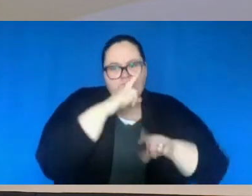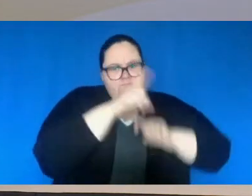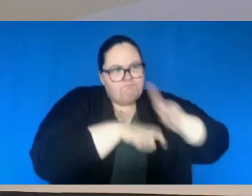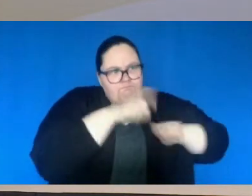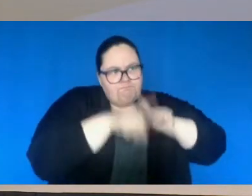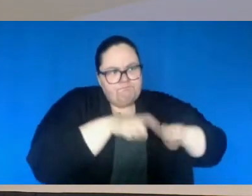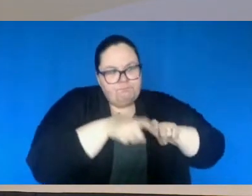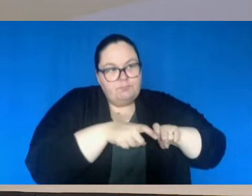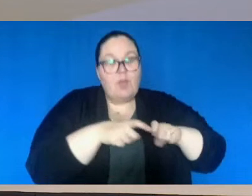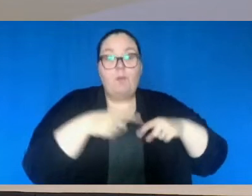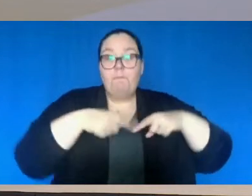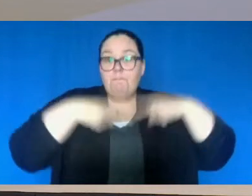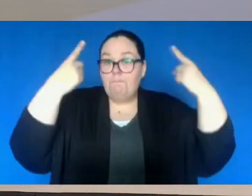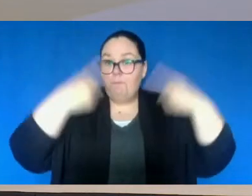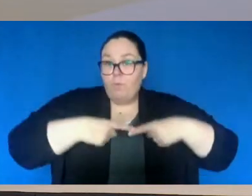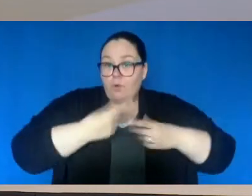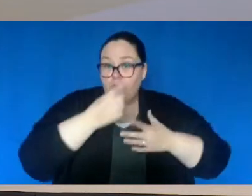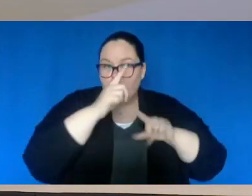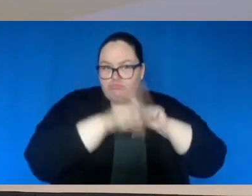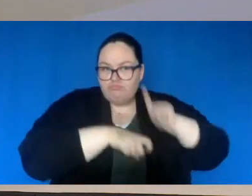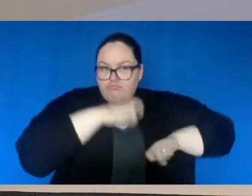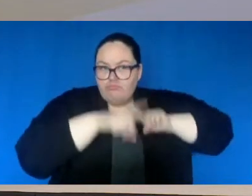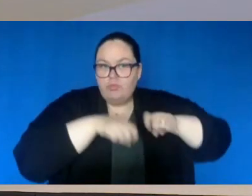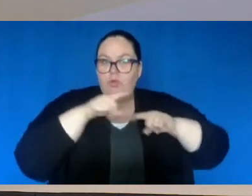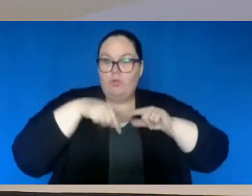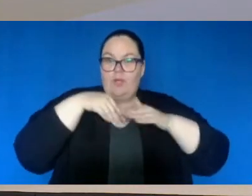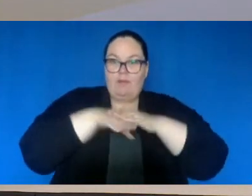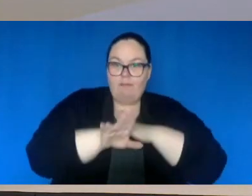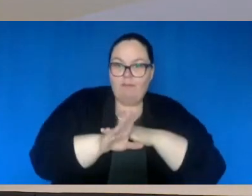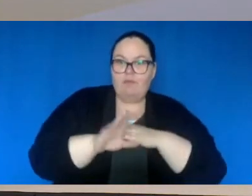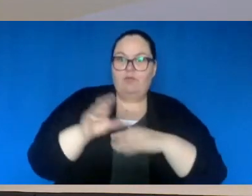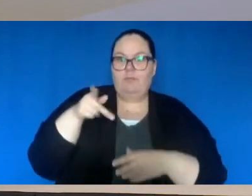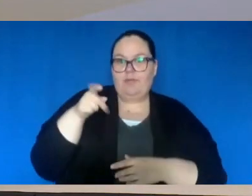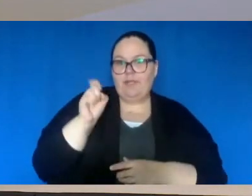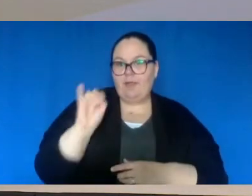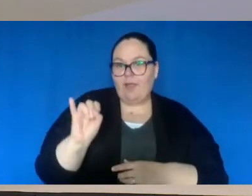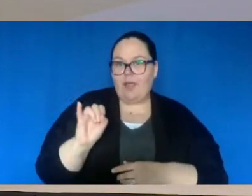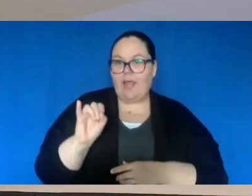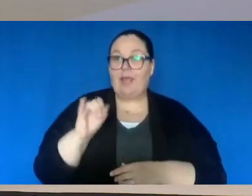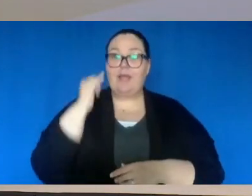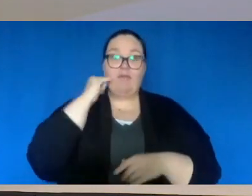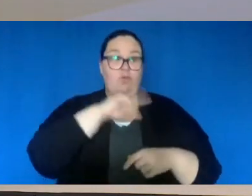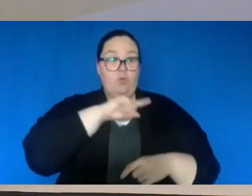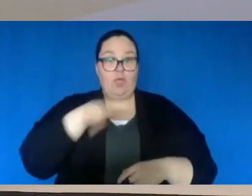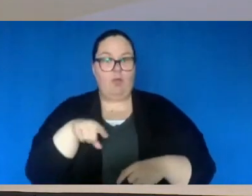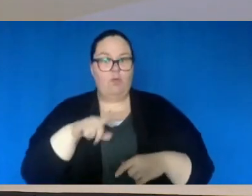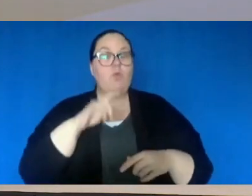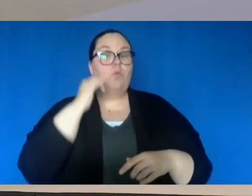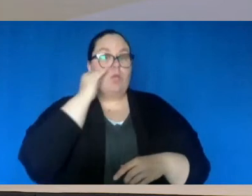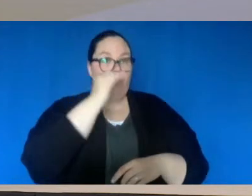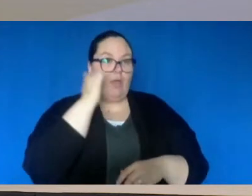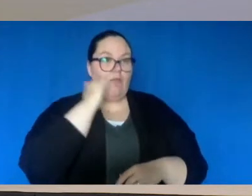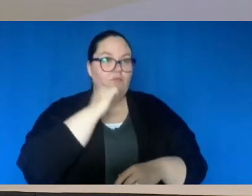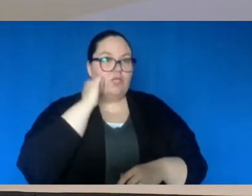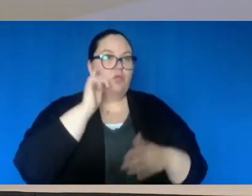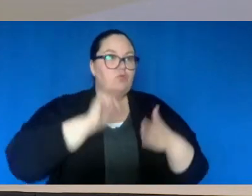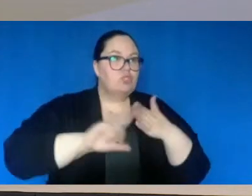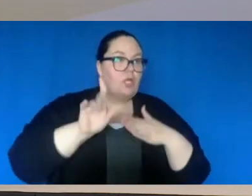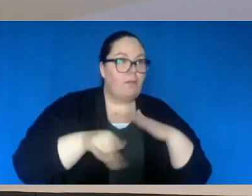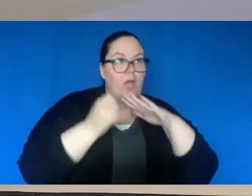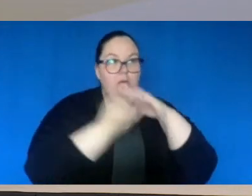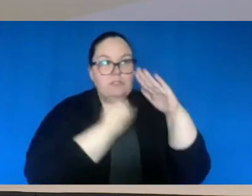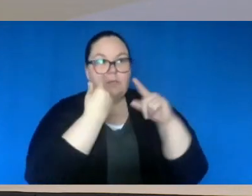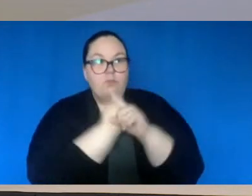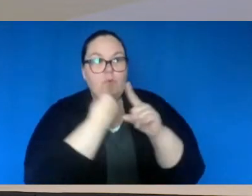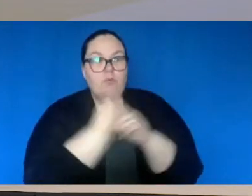border screening at all points of entry, and daily check-in calls and follow-up with people in self-isolation. These